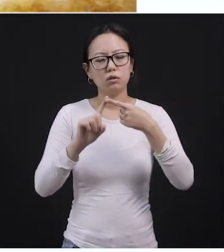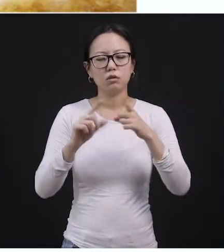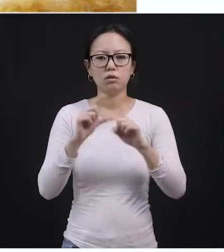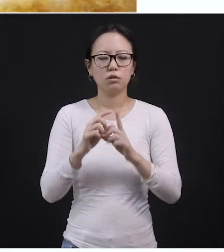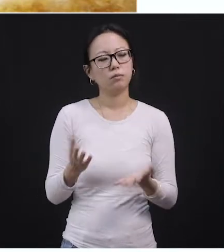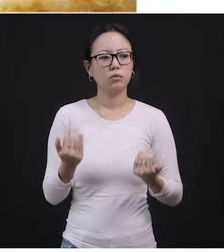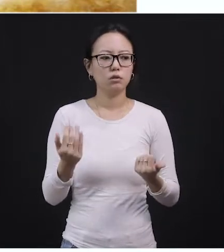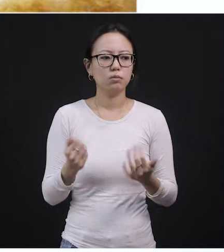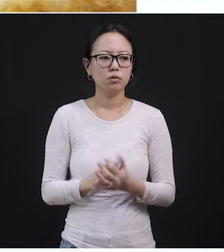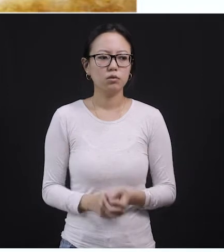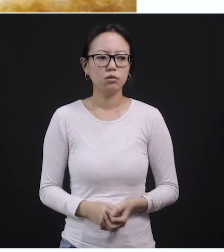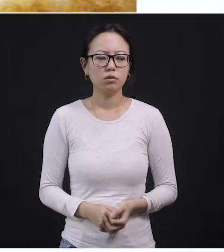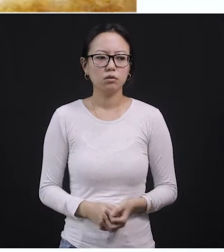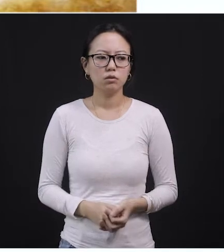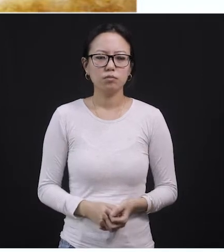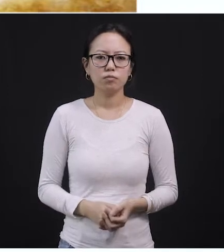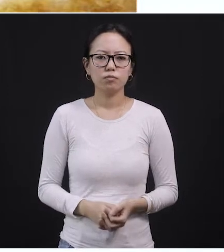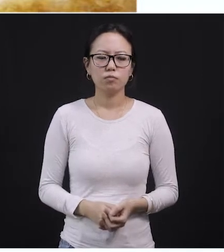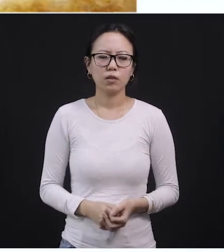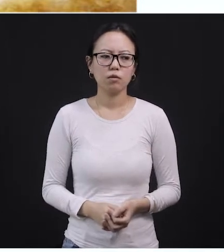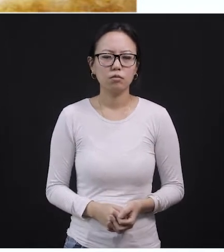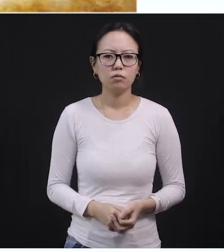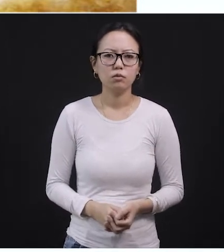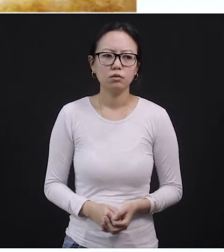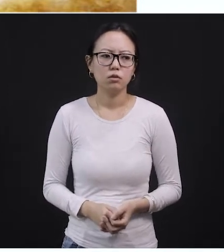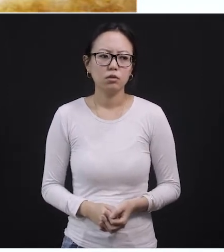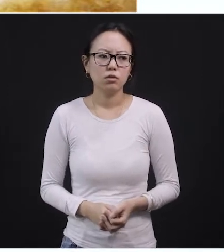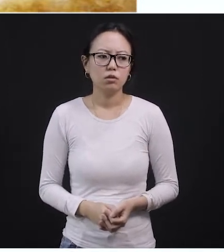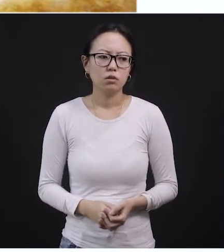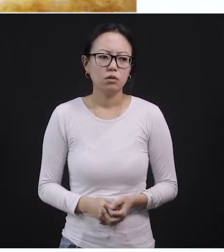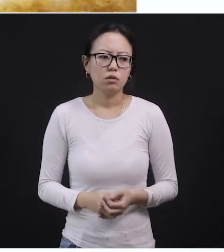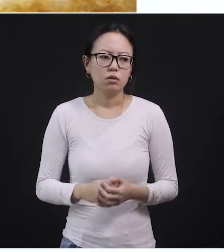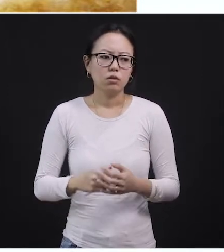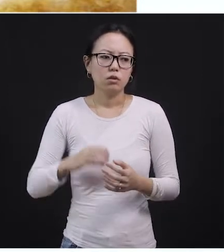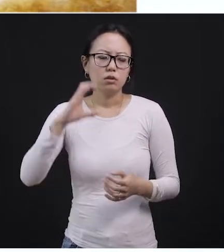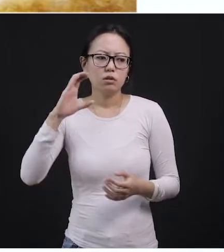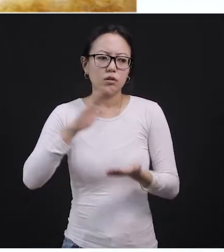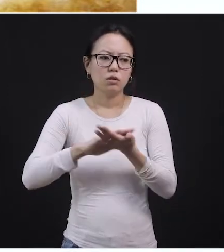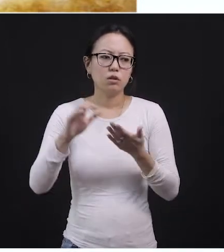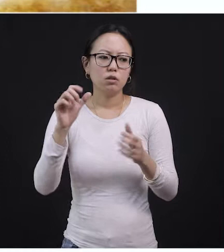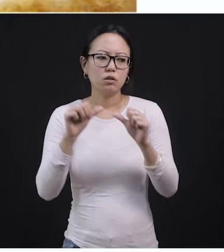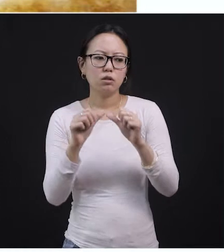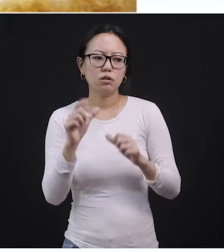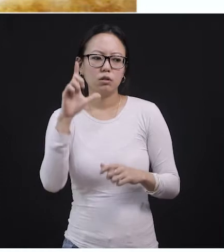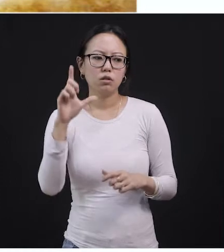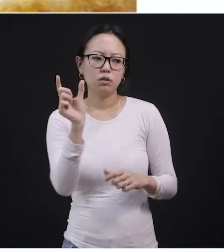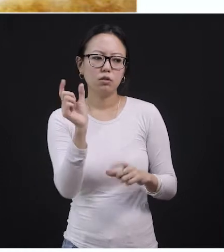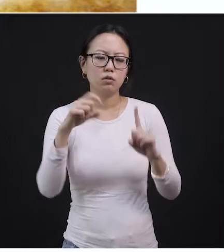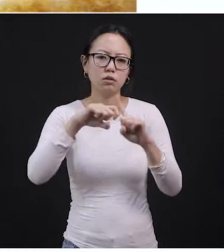these rulers used to pay him tribute. Also, Chalukyas and Pallavas were a very